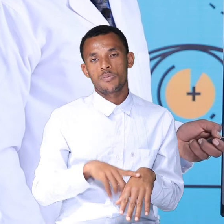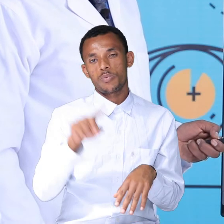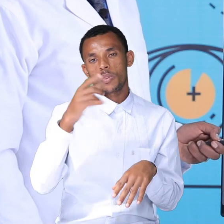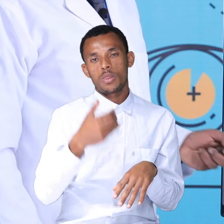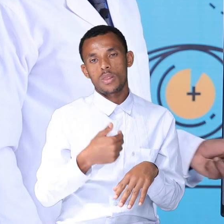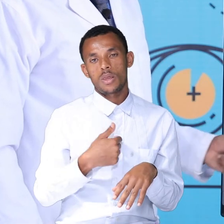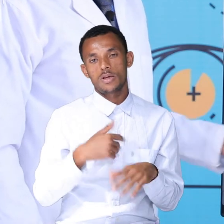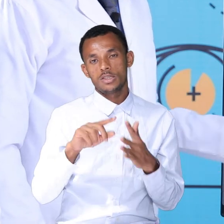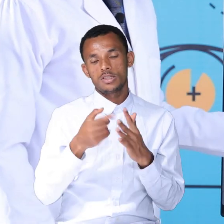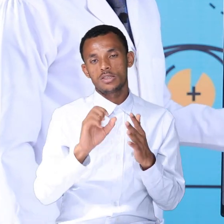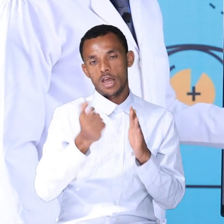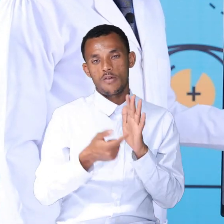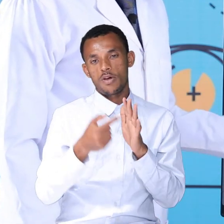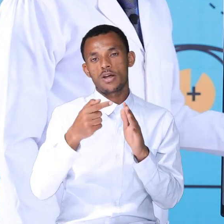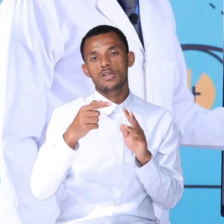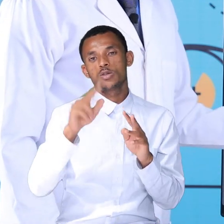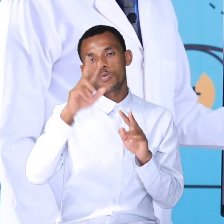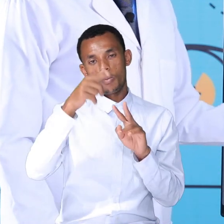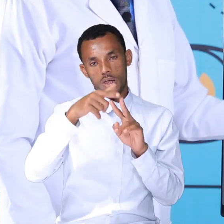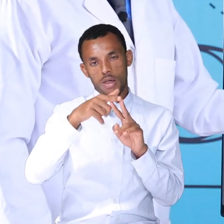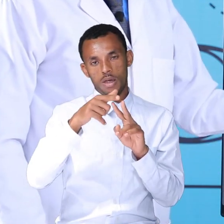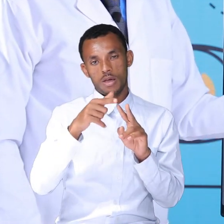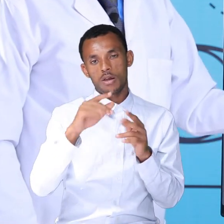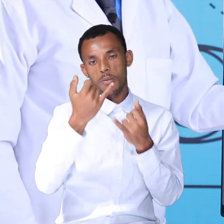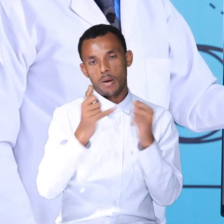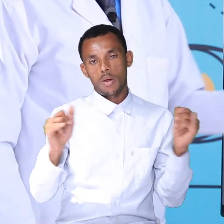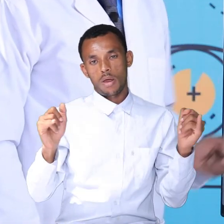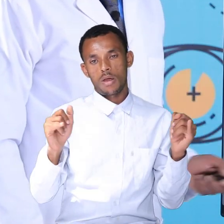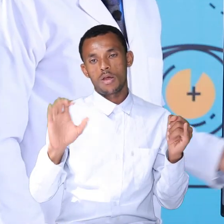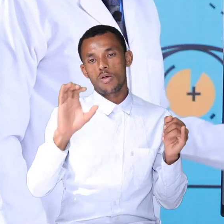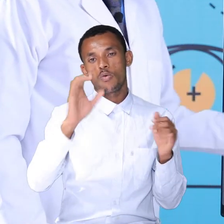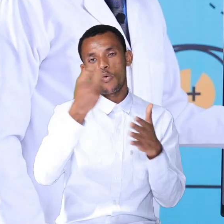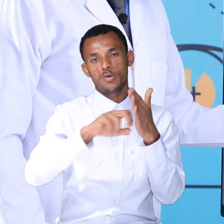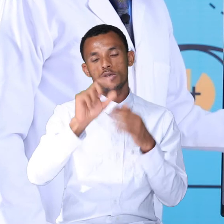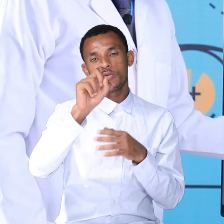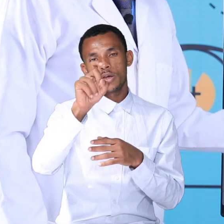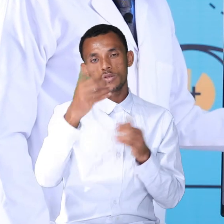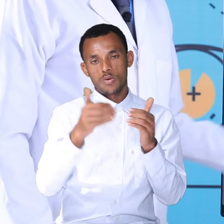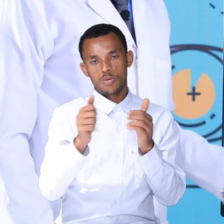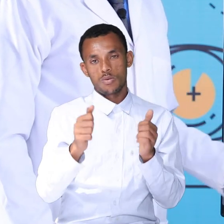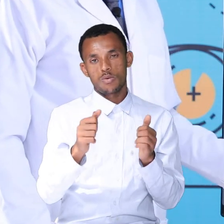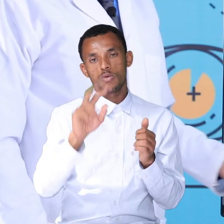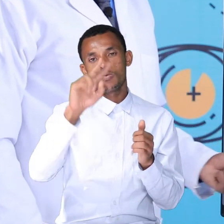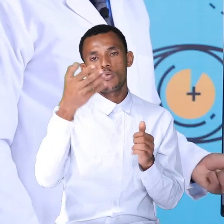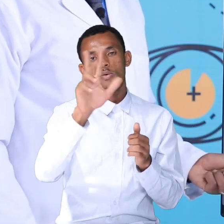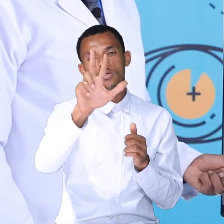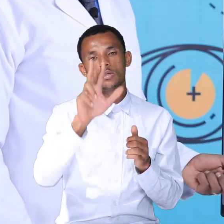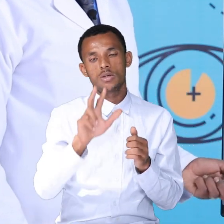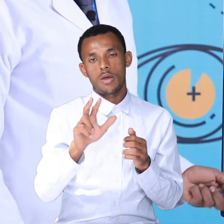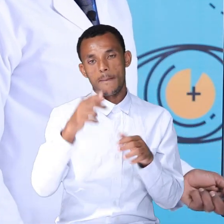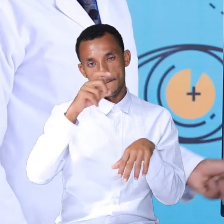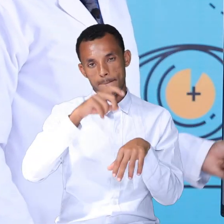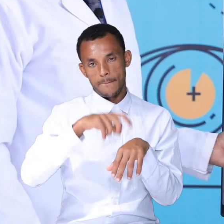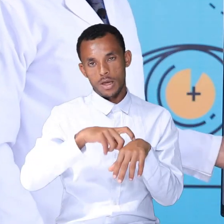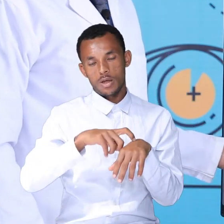say you have since sine function has a period of 2 pi divided by the coefficient of it to be equal to 2